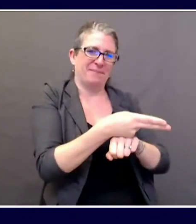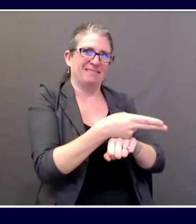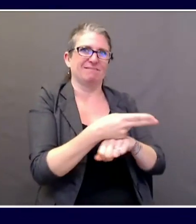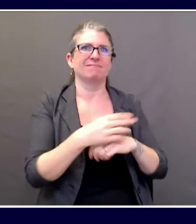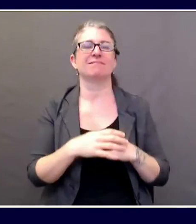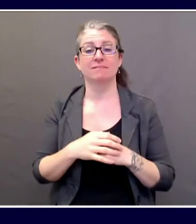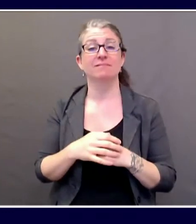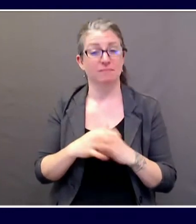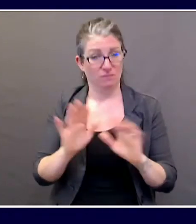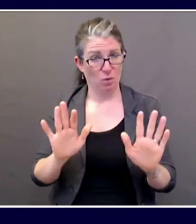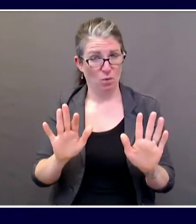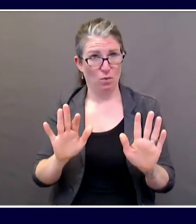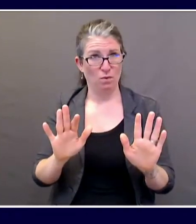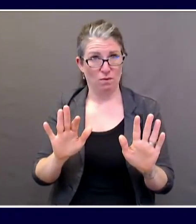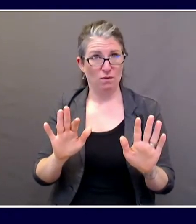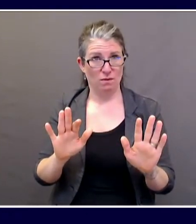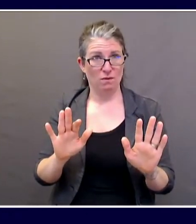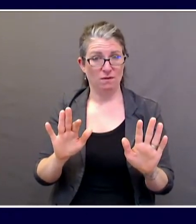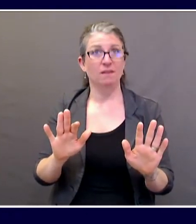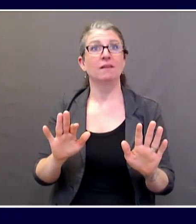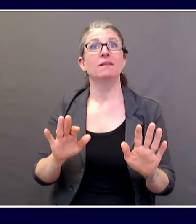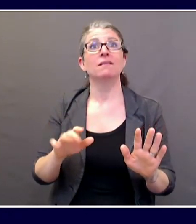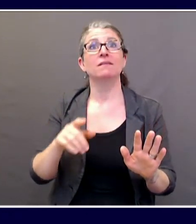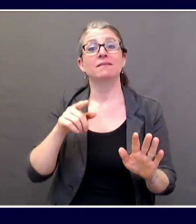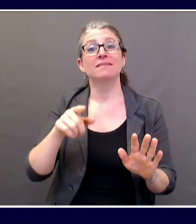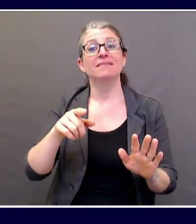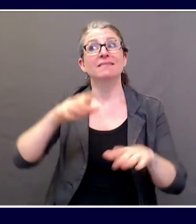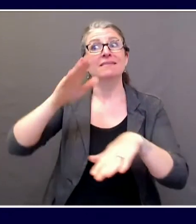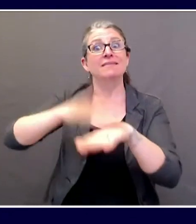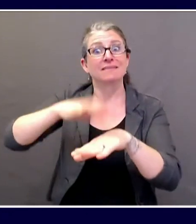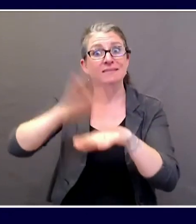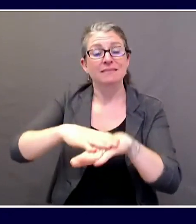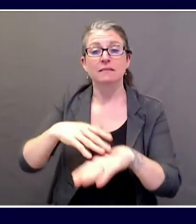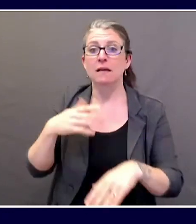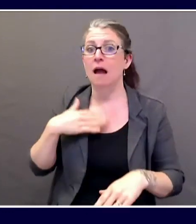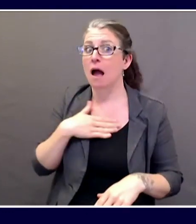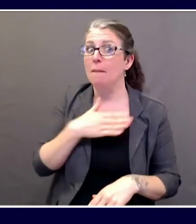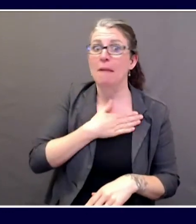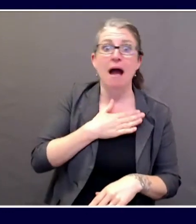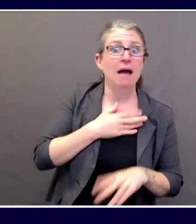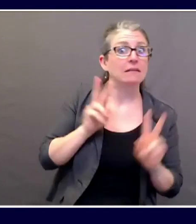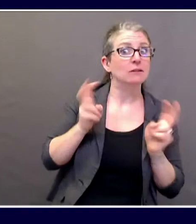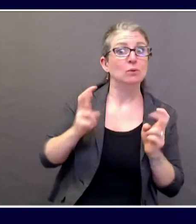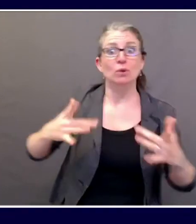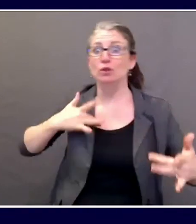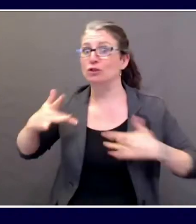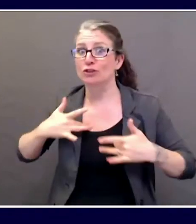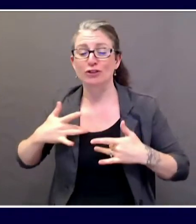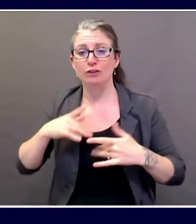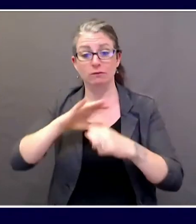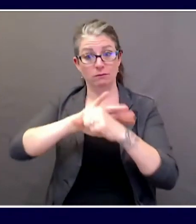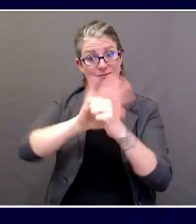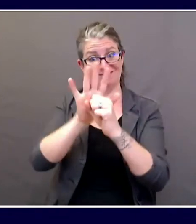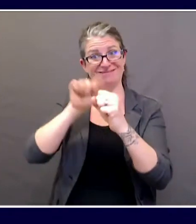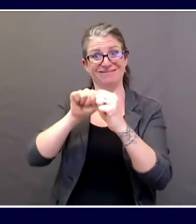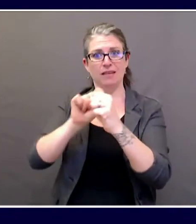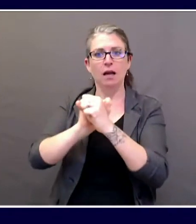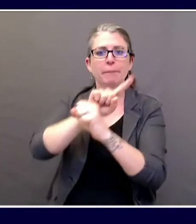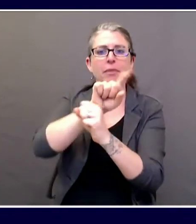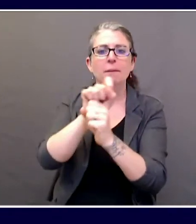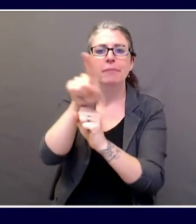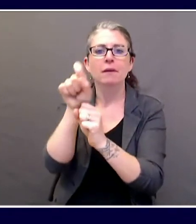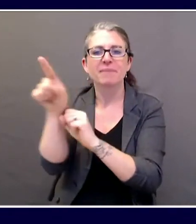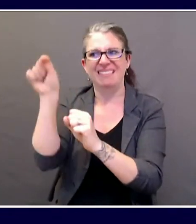even though the vaccines are performing very well against the variants so far. We'll know more about how long